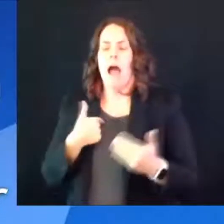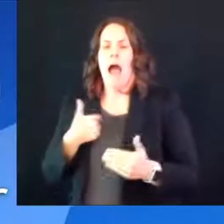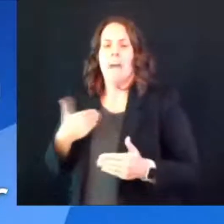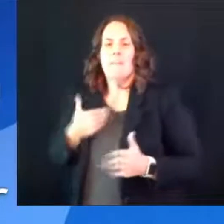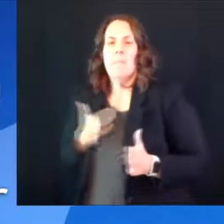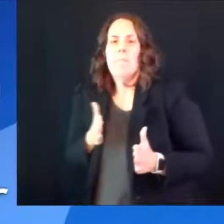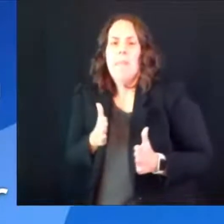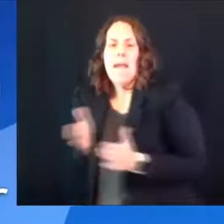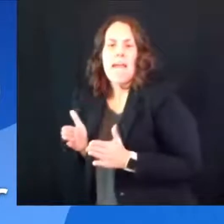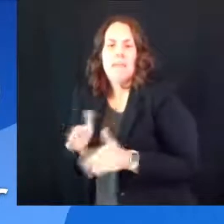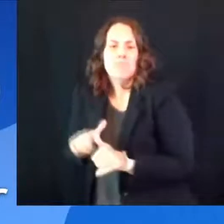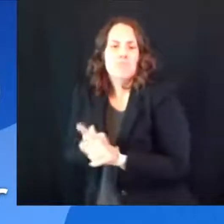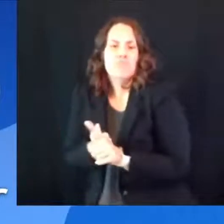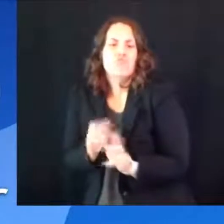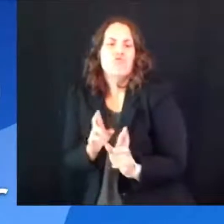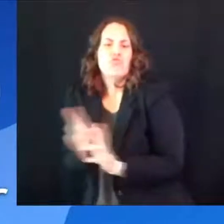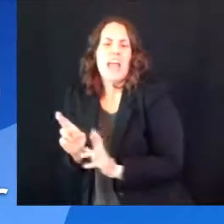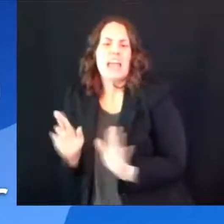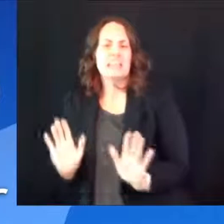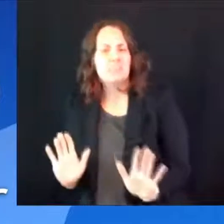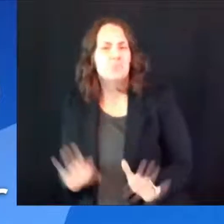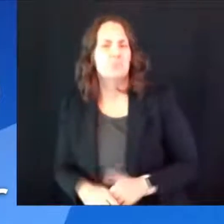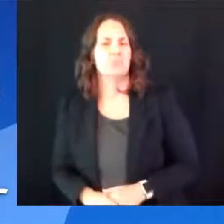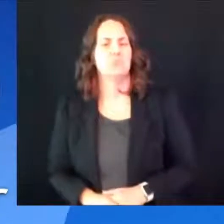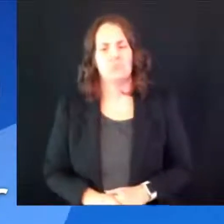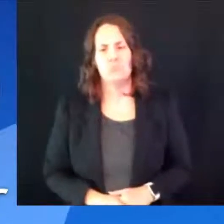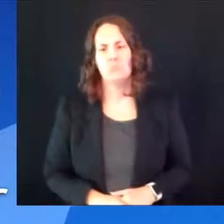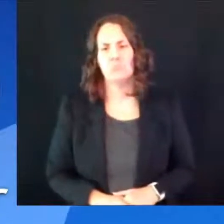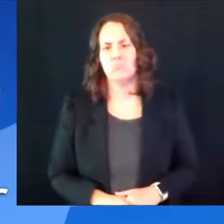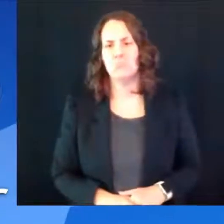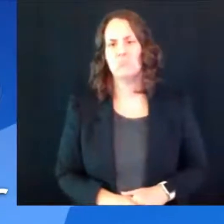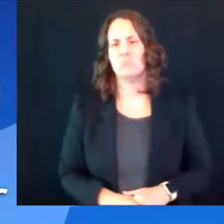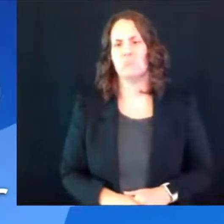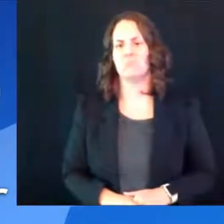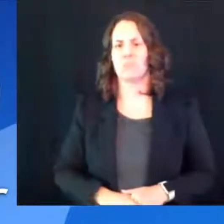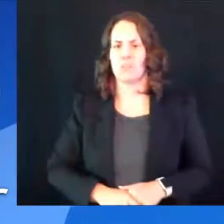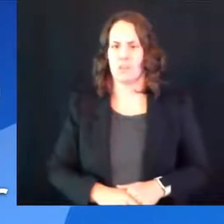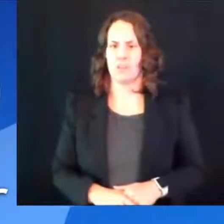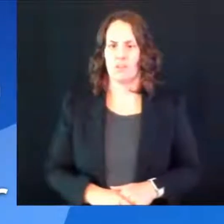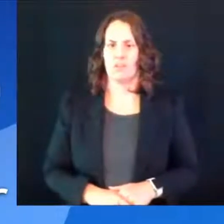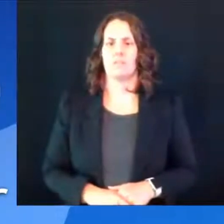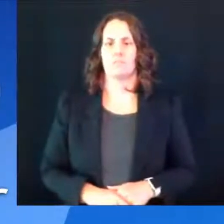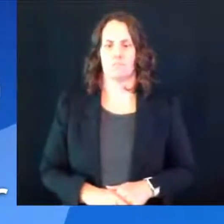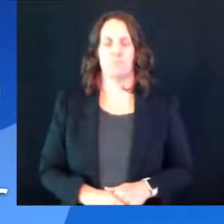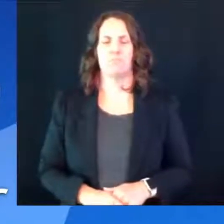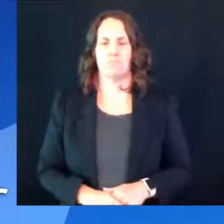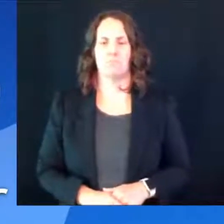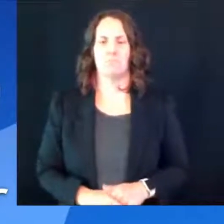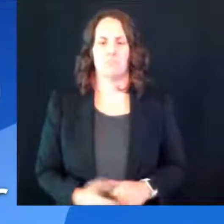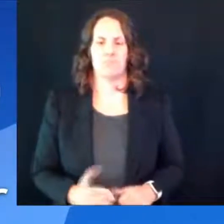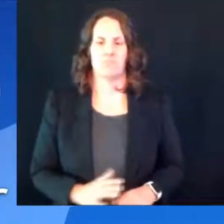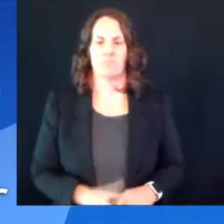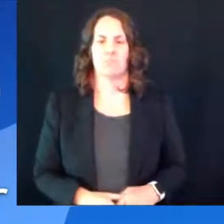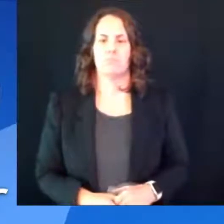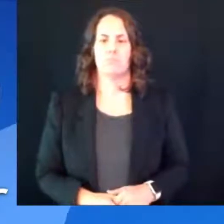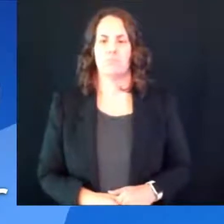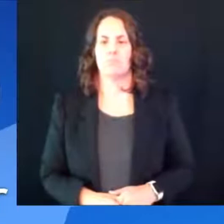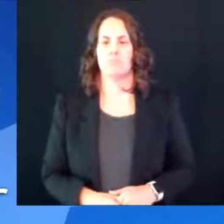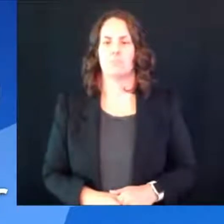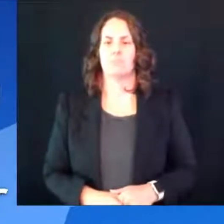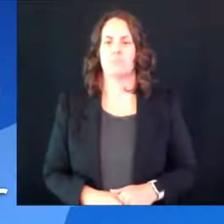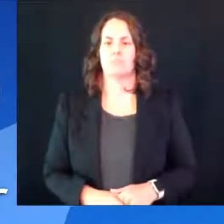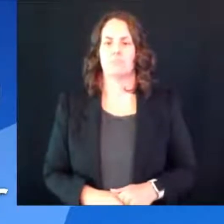Madison. Lane. Thank you, everybody, for taking this call.